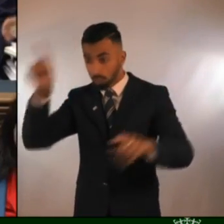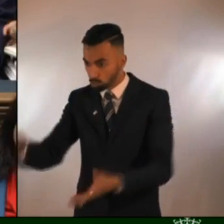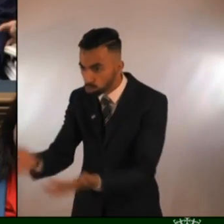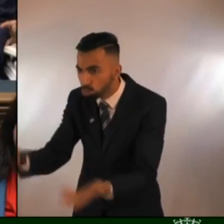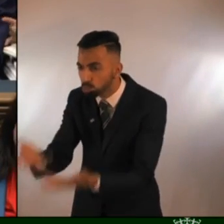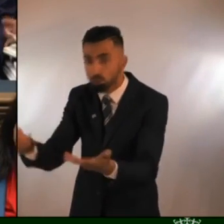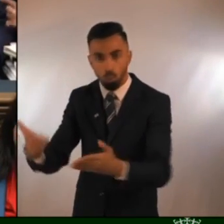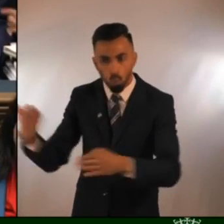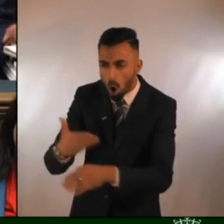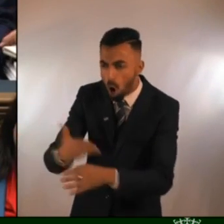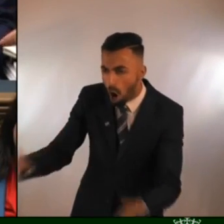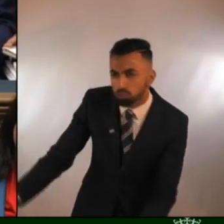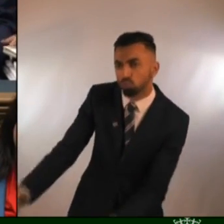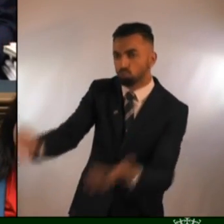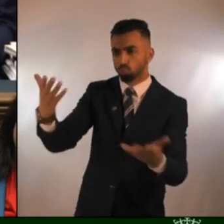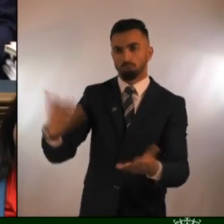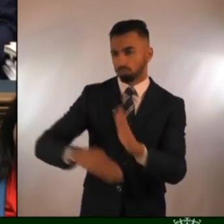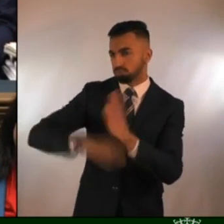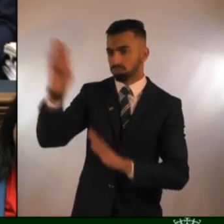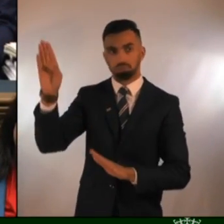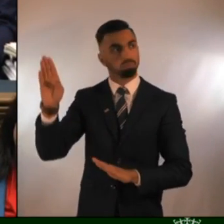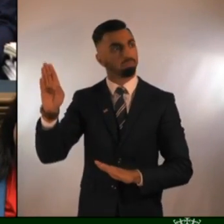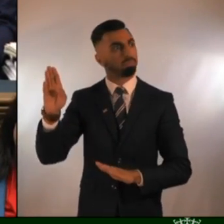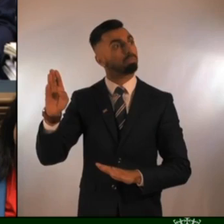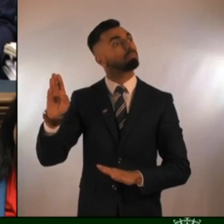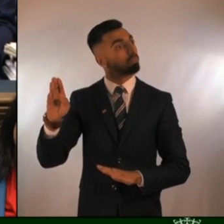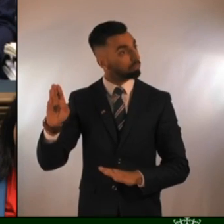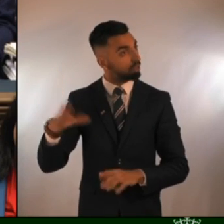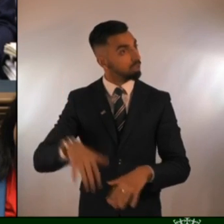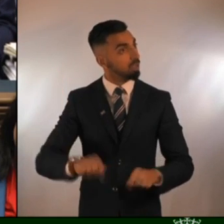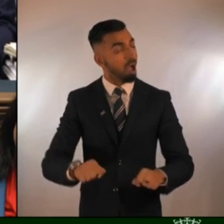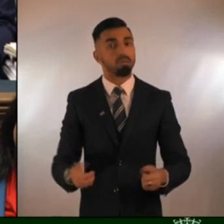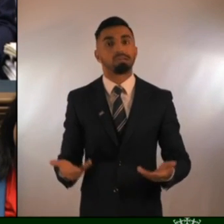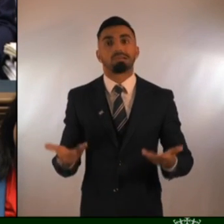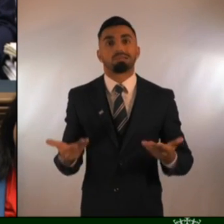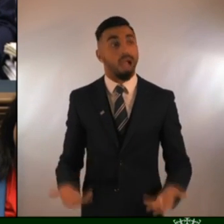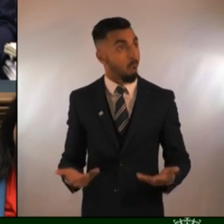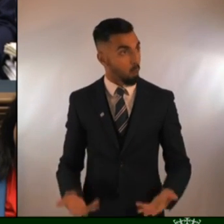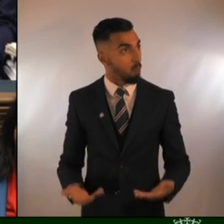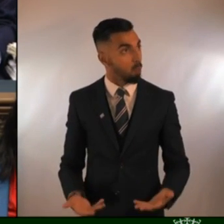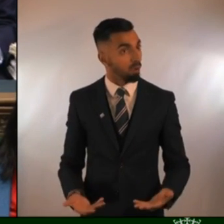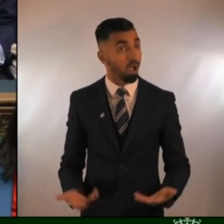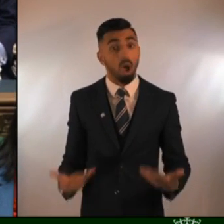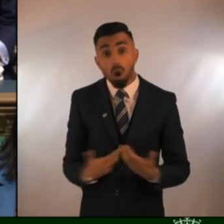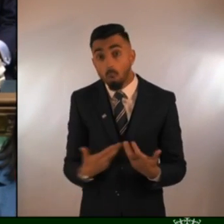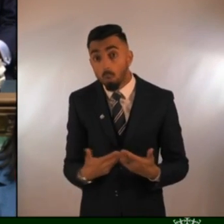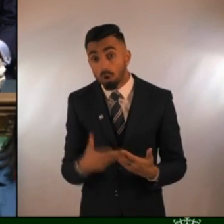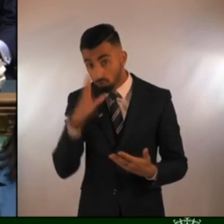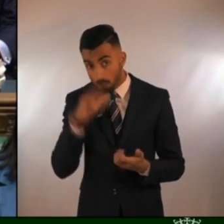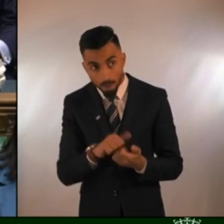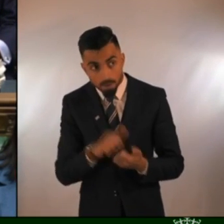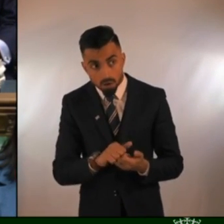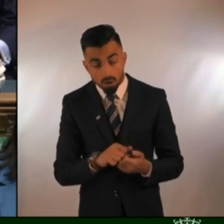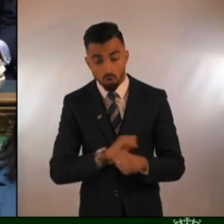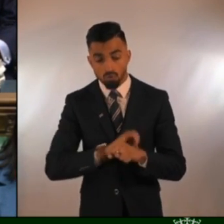are confident on the world stage. That starts right now with our world-leading response to the coronavirus. This is